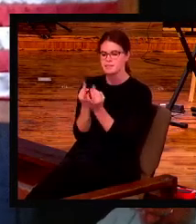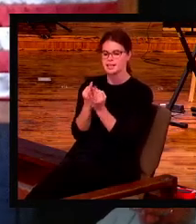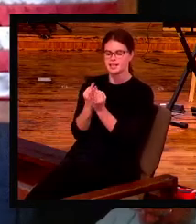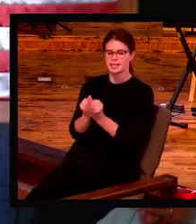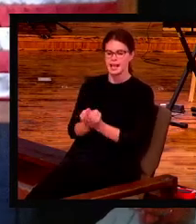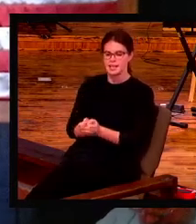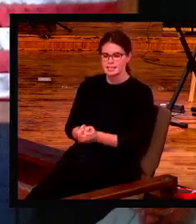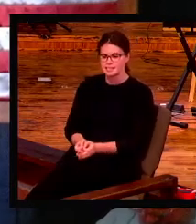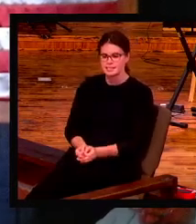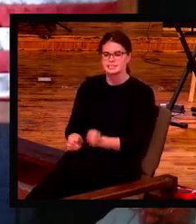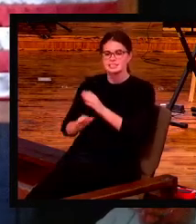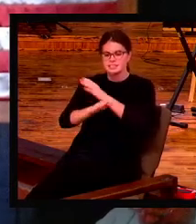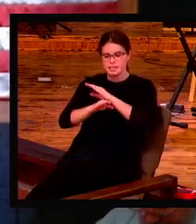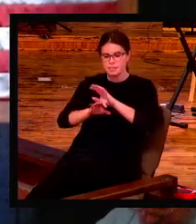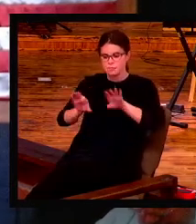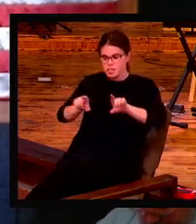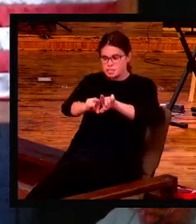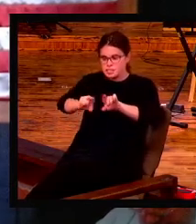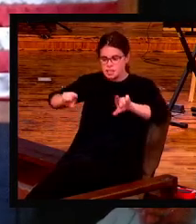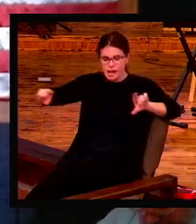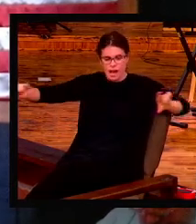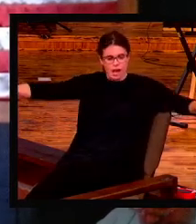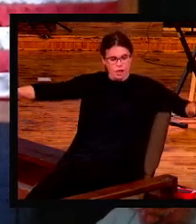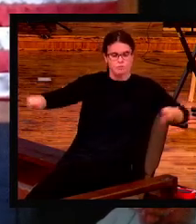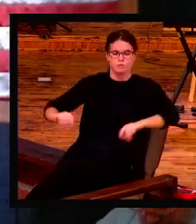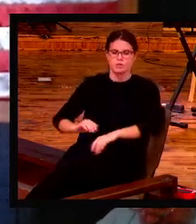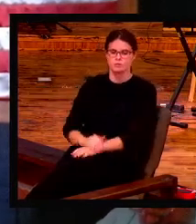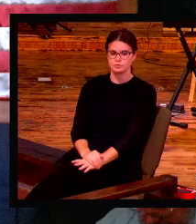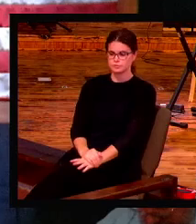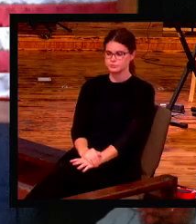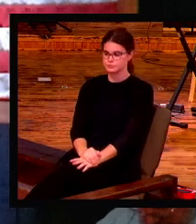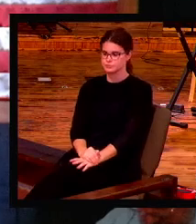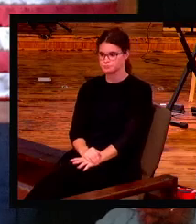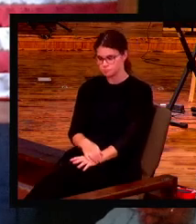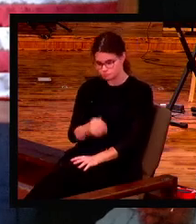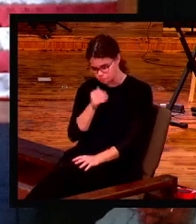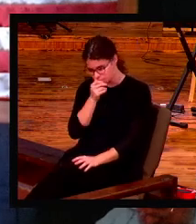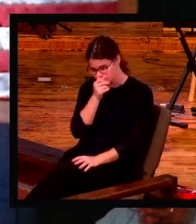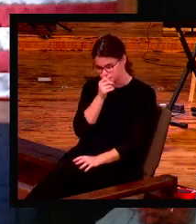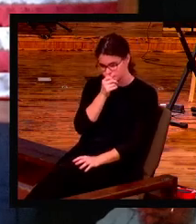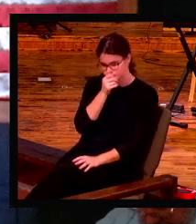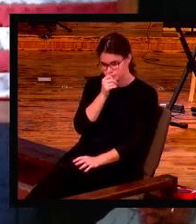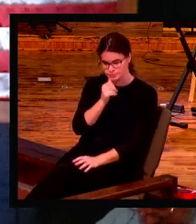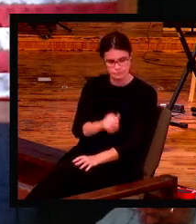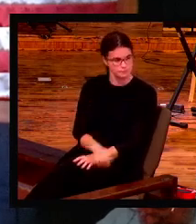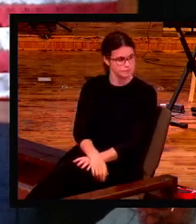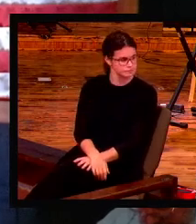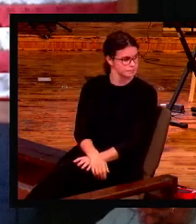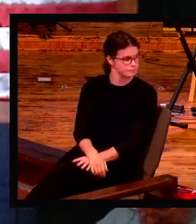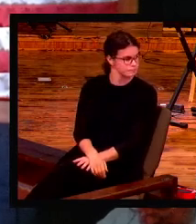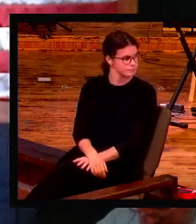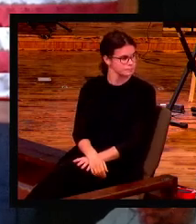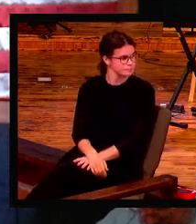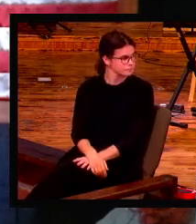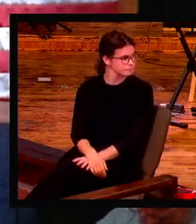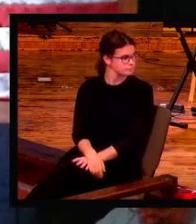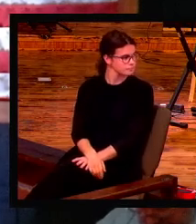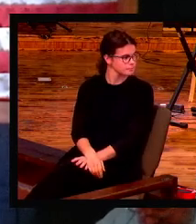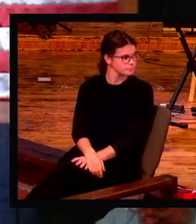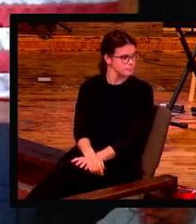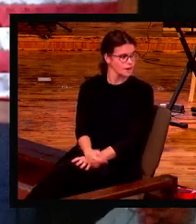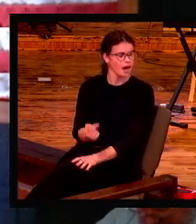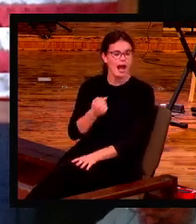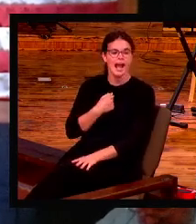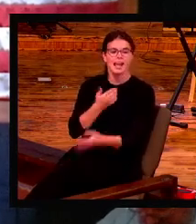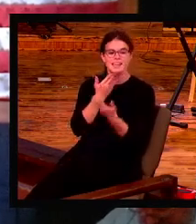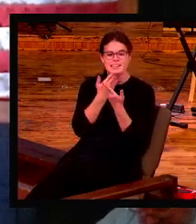looking for a seat. Can't sit in the front. My wife sends her love, and I do thank you for your